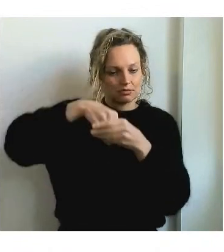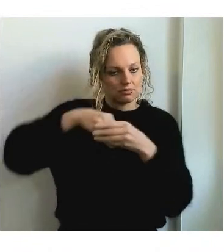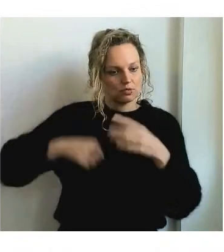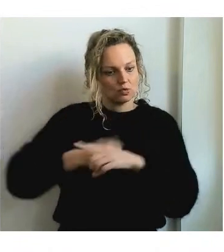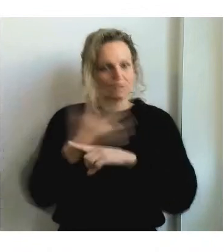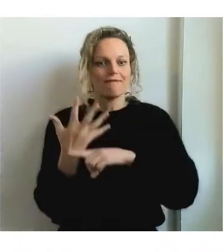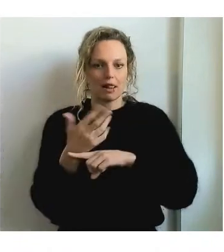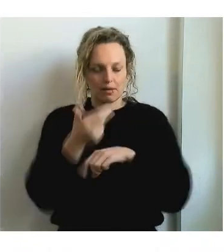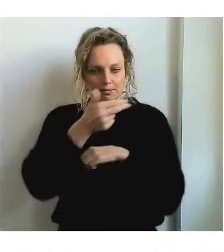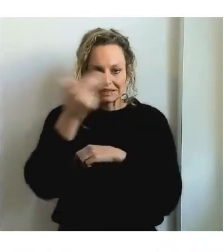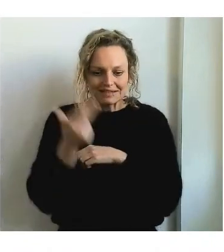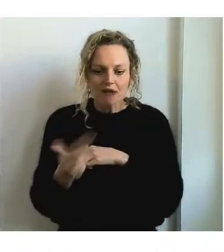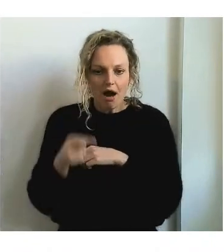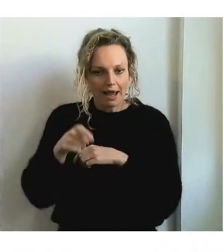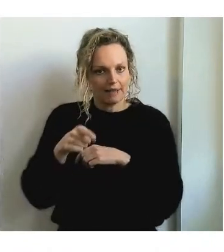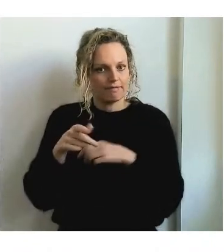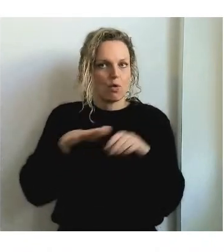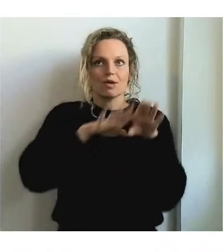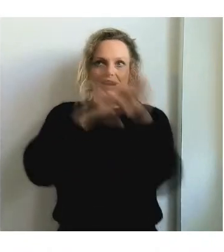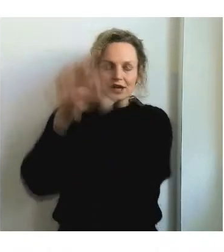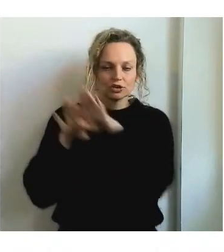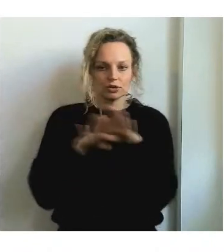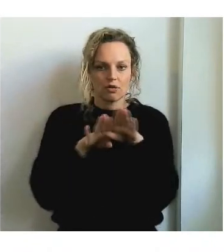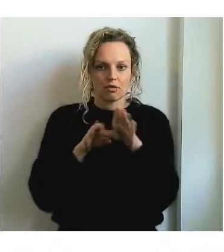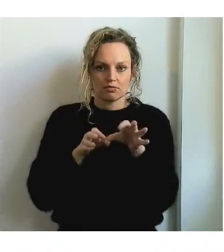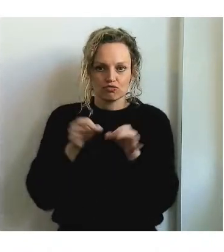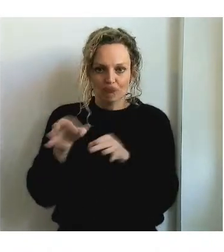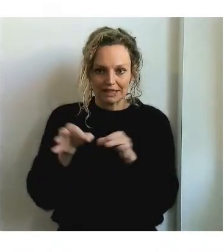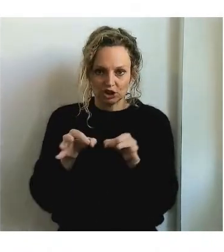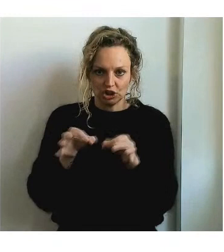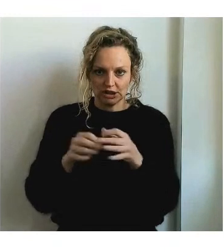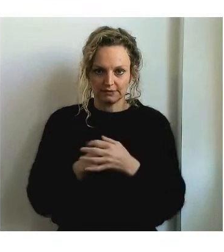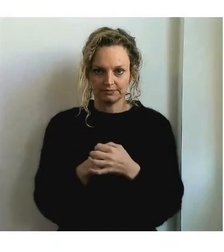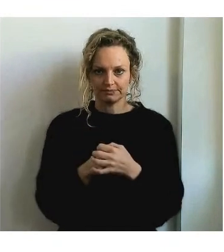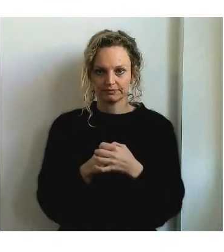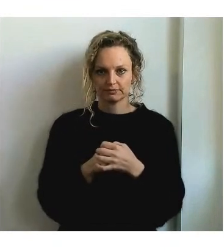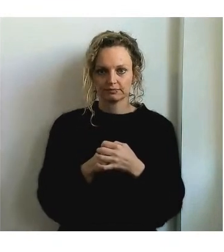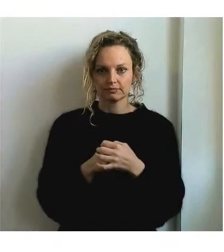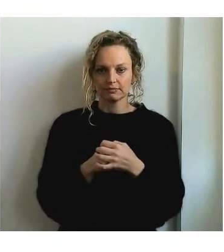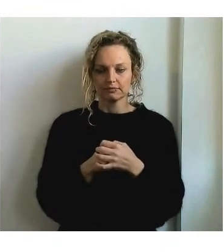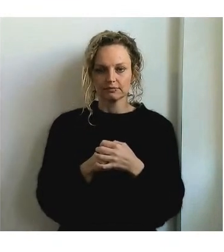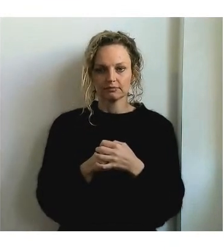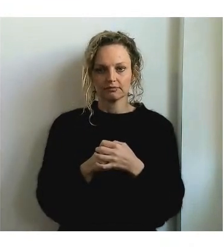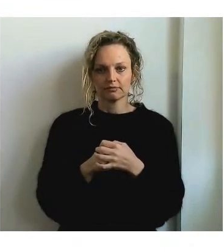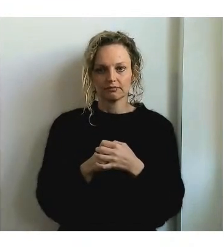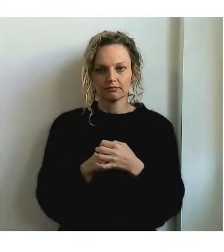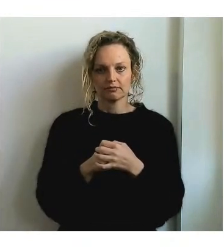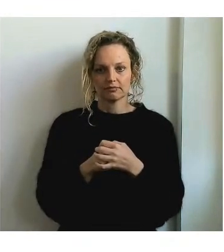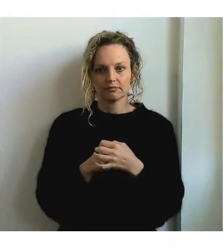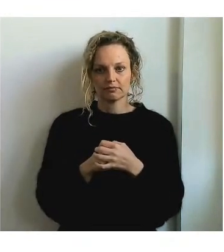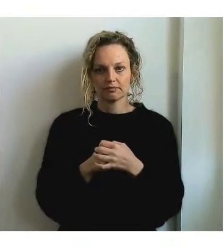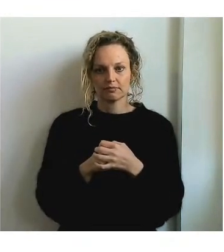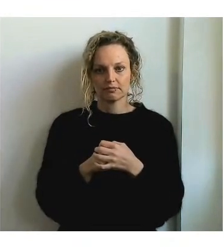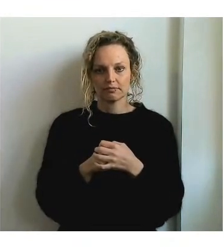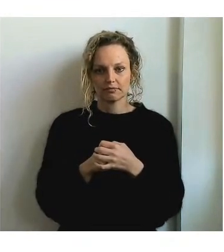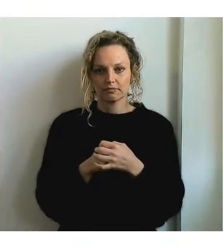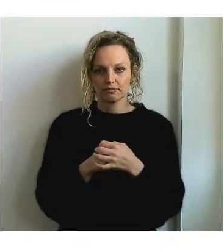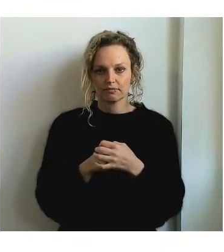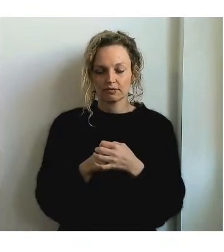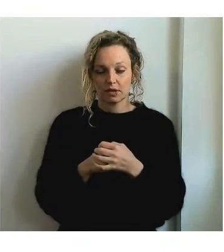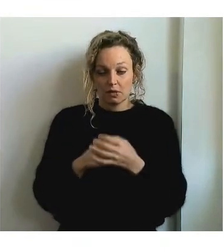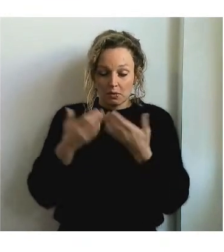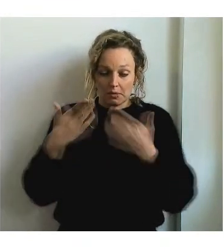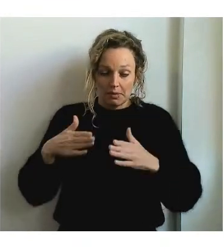strategy. And so, I think, Priya and I had spoken about that, the sort of longer term